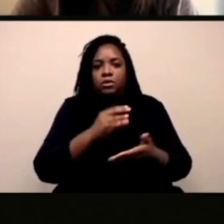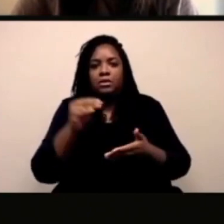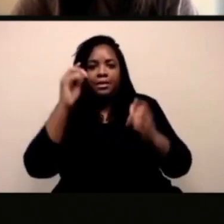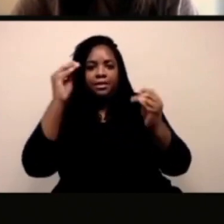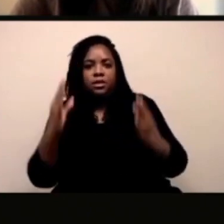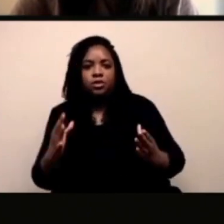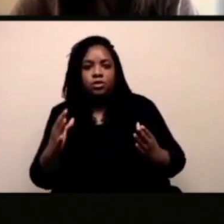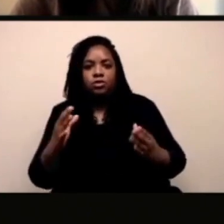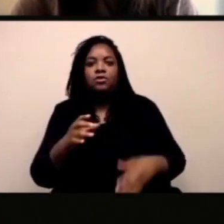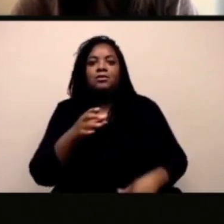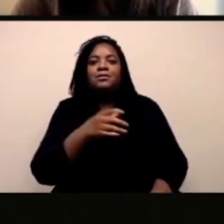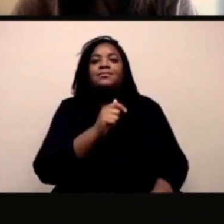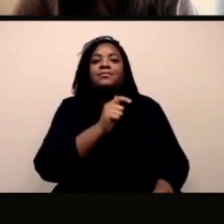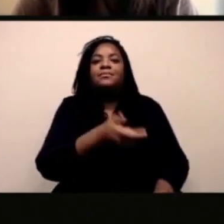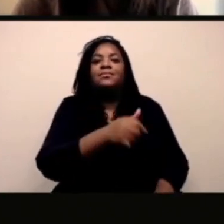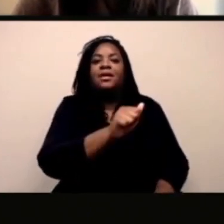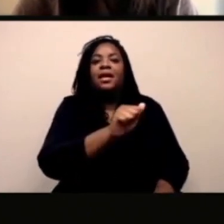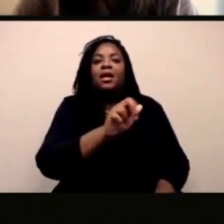it to Aaron.